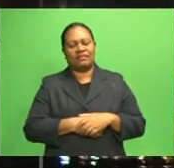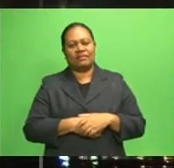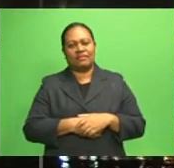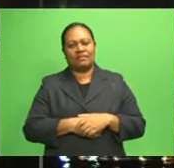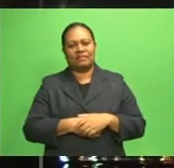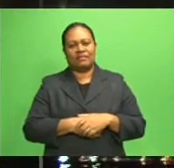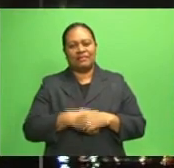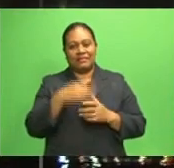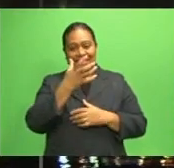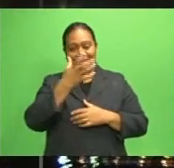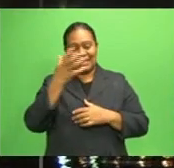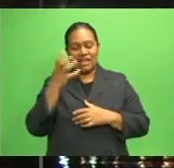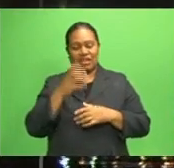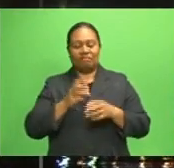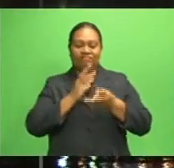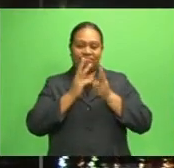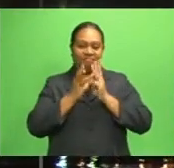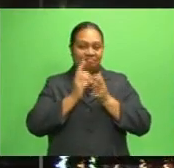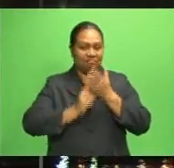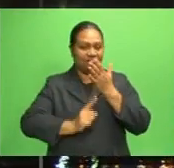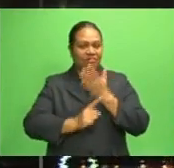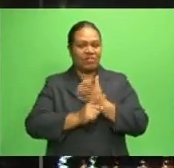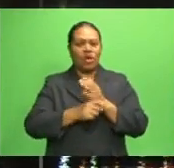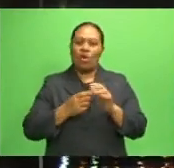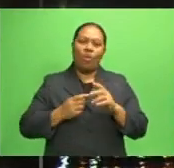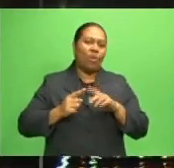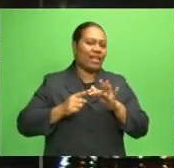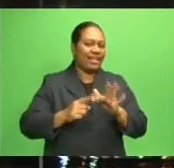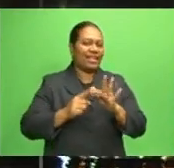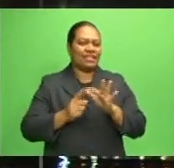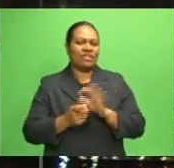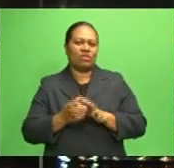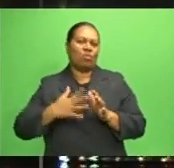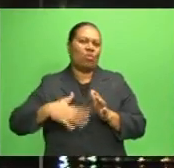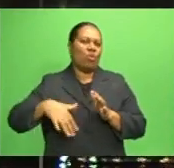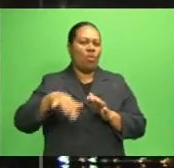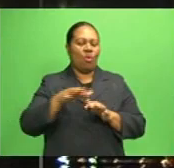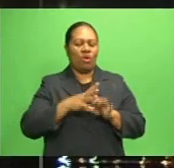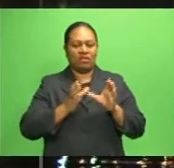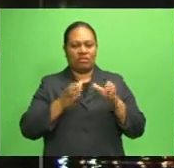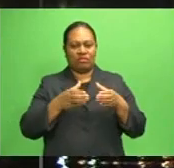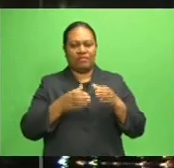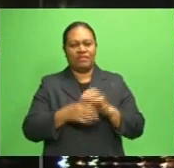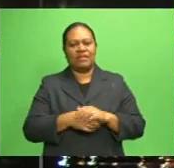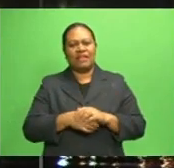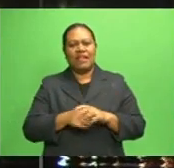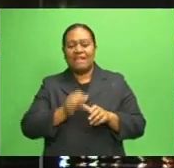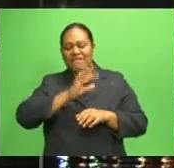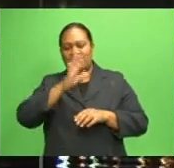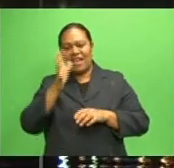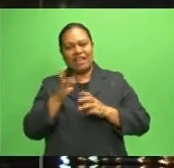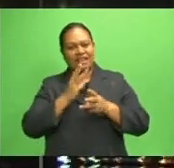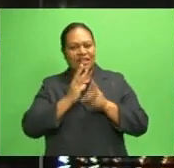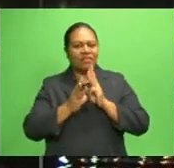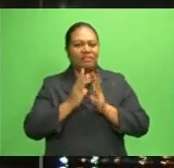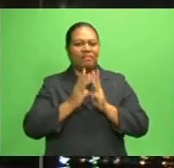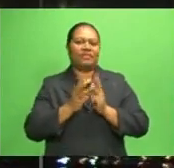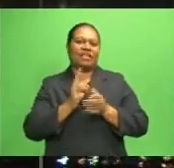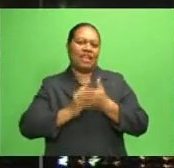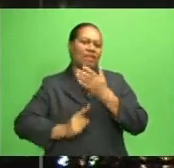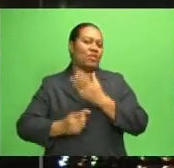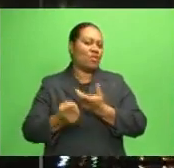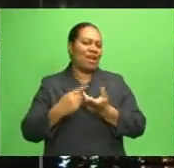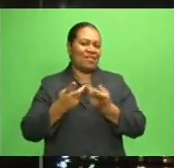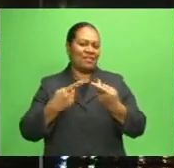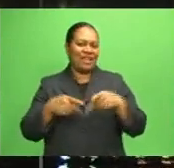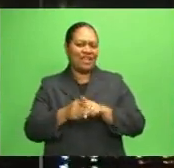Cloudy periods with brief showers were experienced over the eastern and interior parts of the group. Mainly fine conditions prevailed elsewhere. Taking a